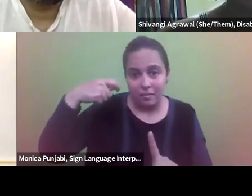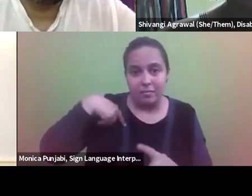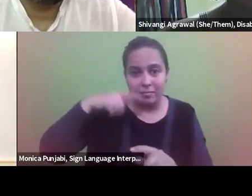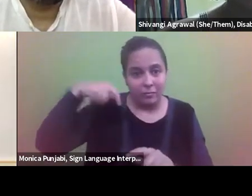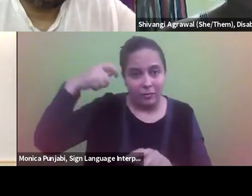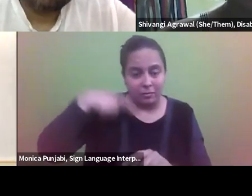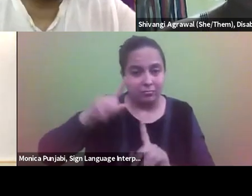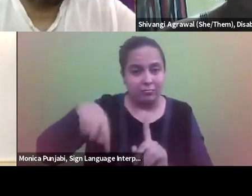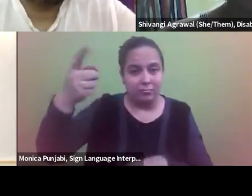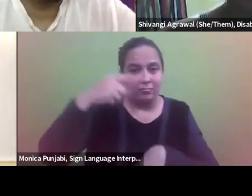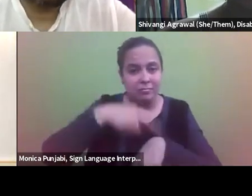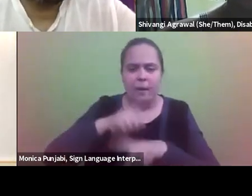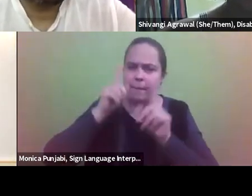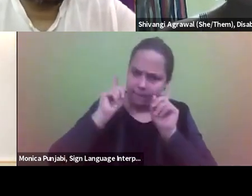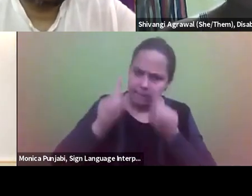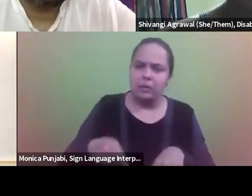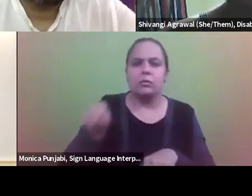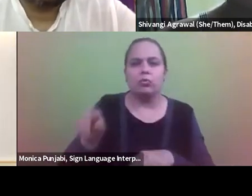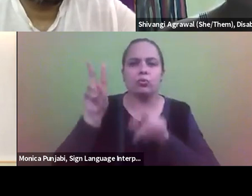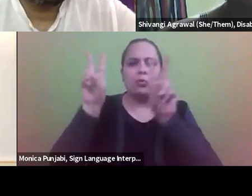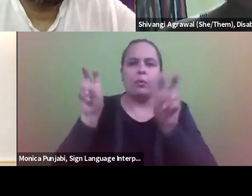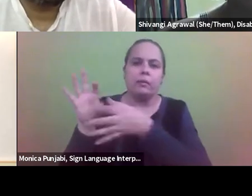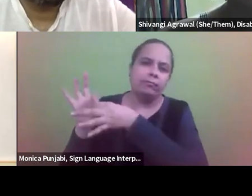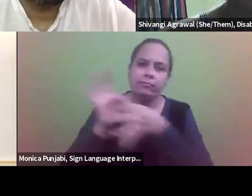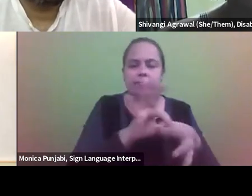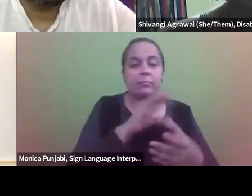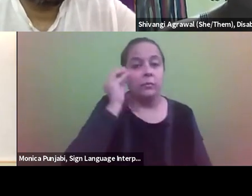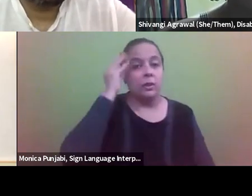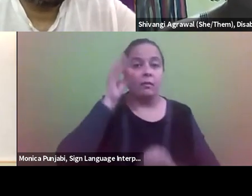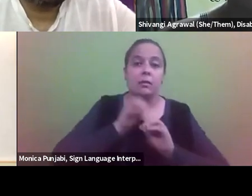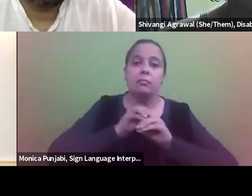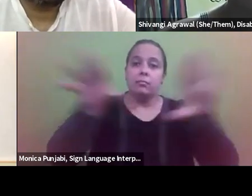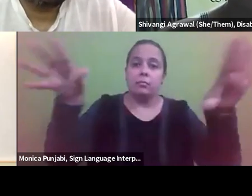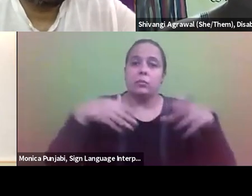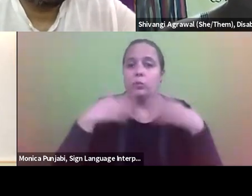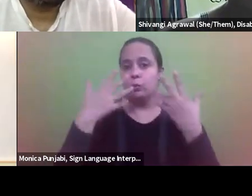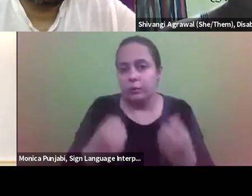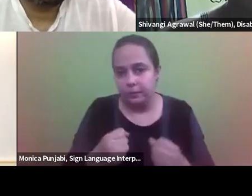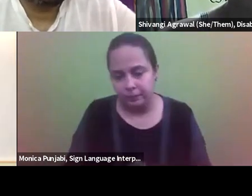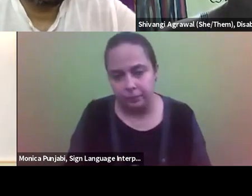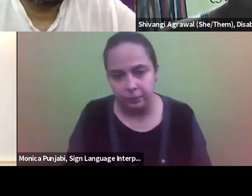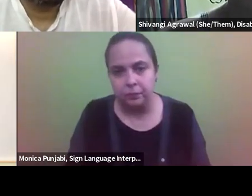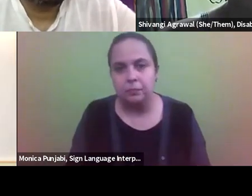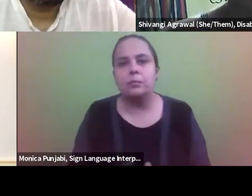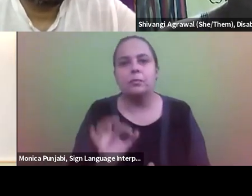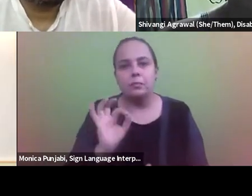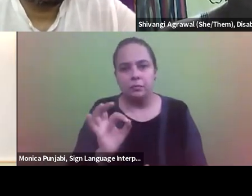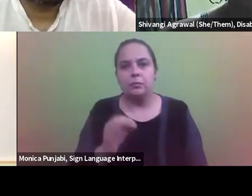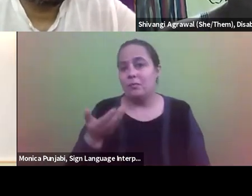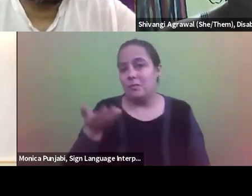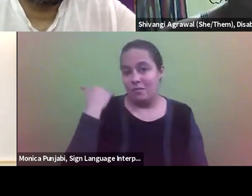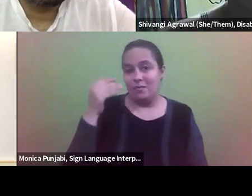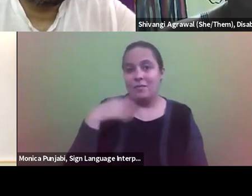well. Coming back to my film, the reason my protagonist in the film